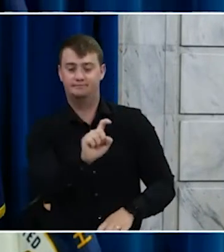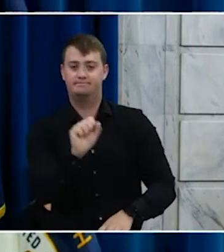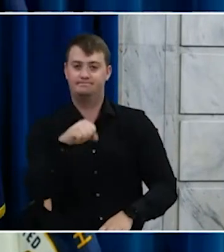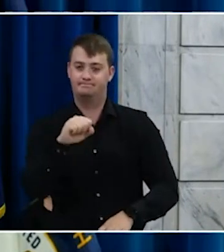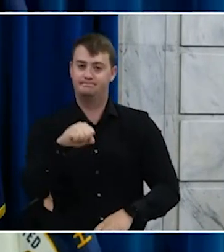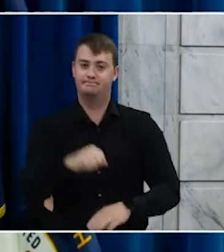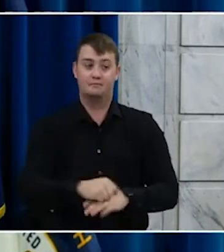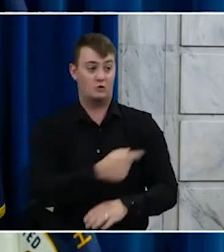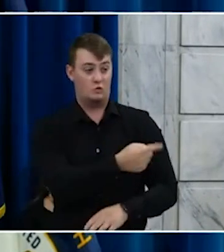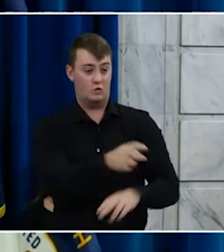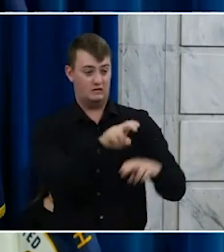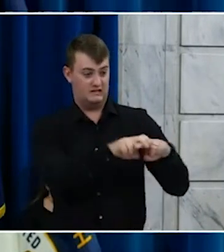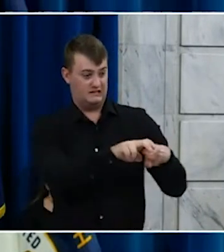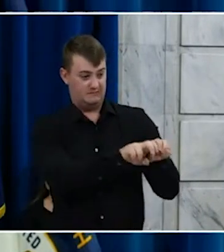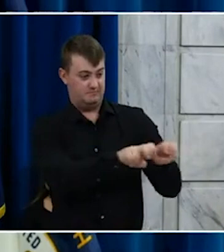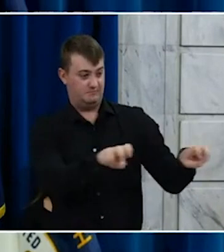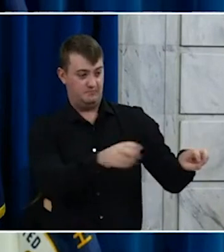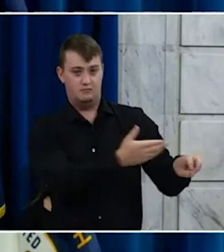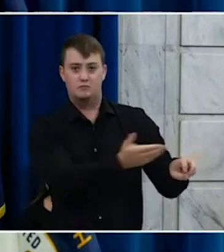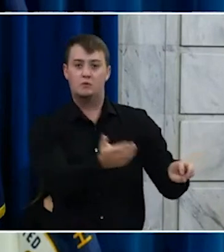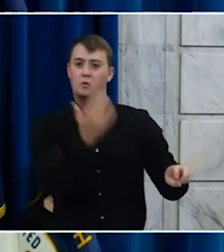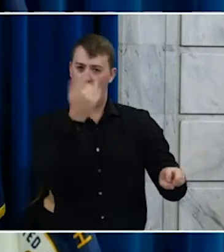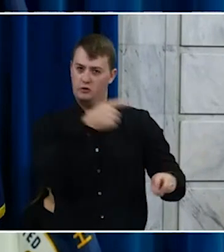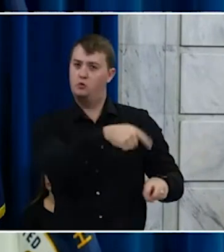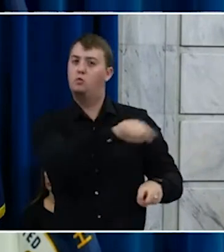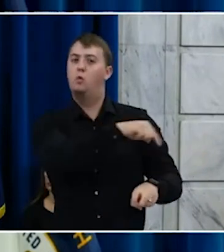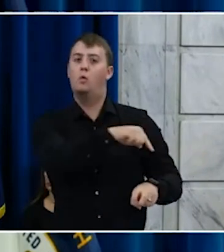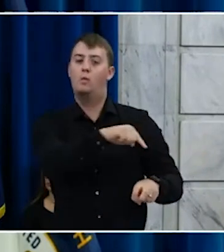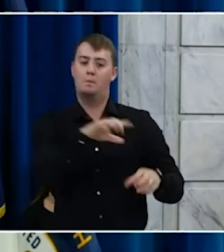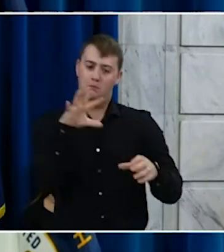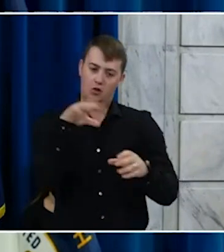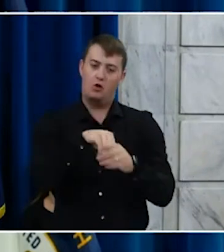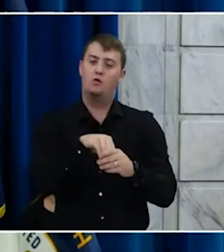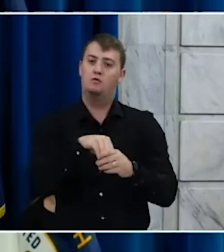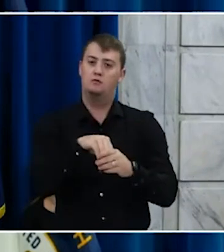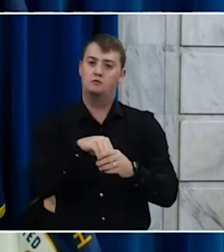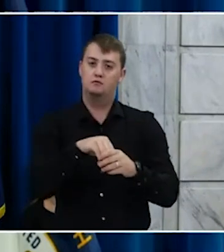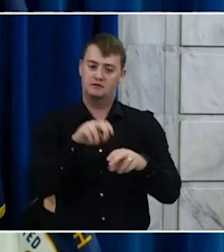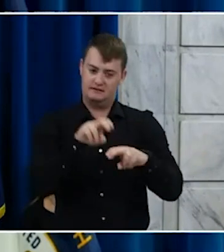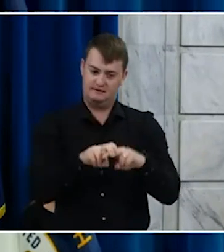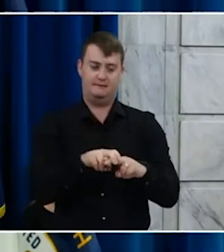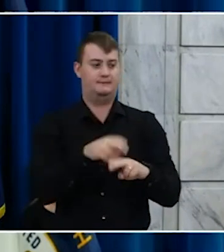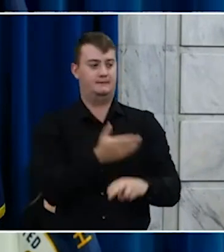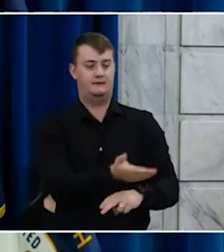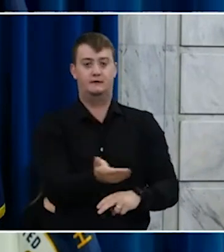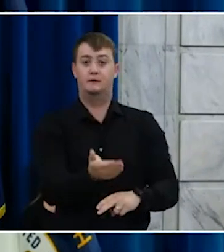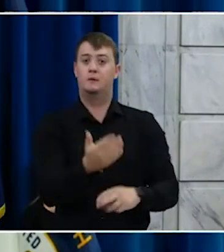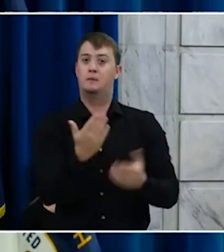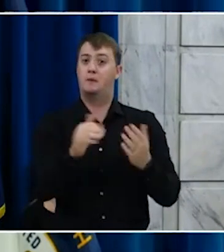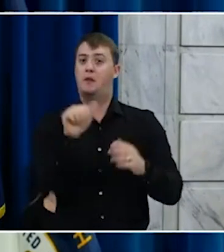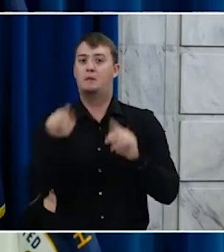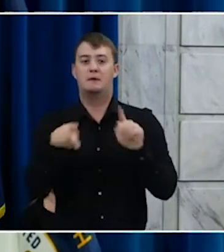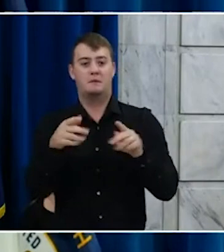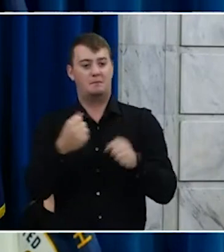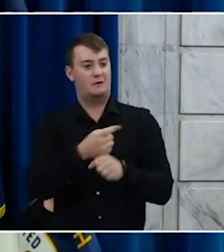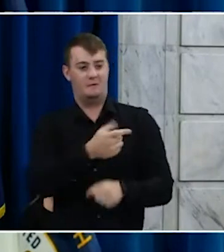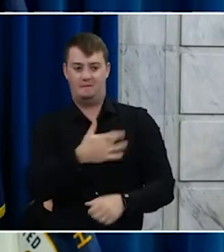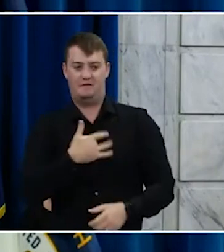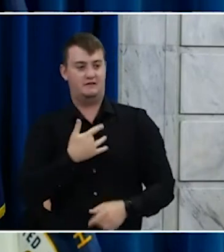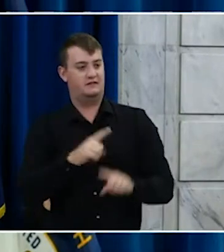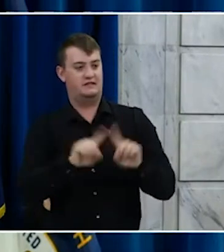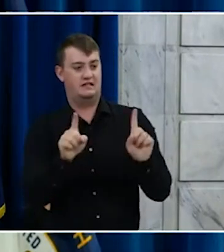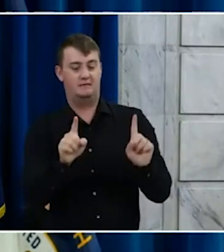are in these chairs because you belong to be in these chairs. There are going to be folks that make you feel otherwise. There are